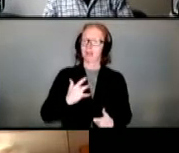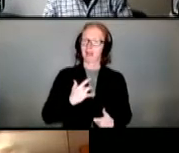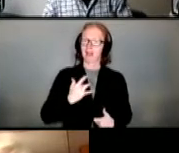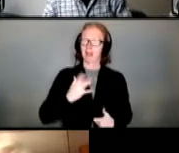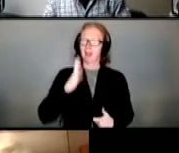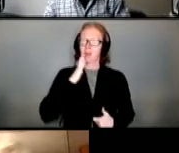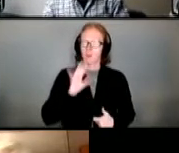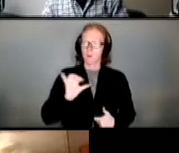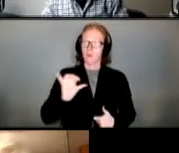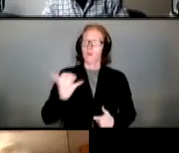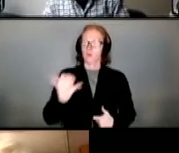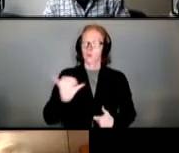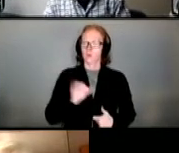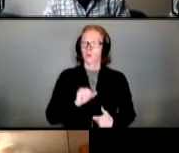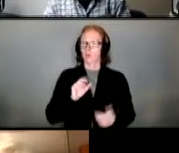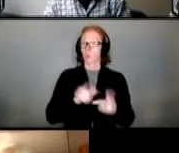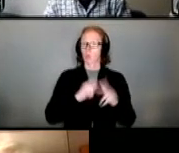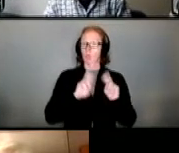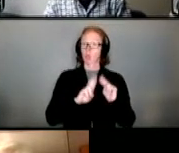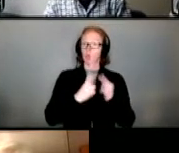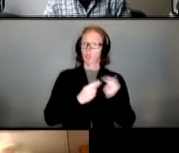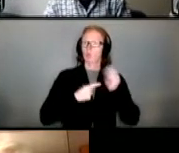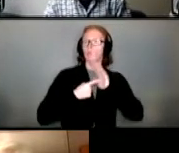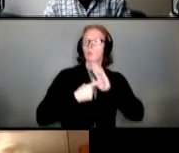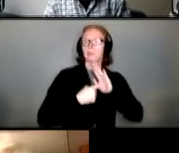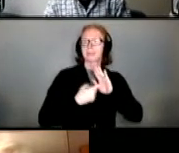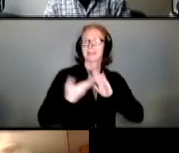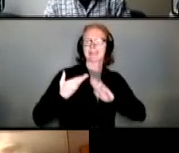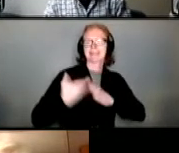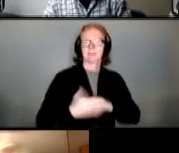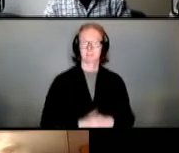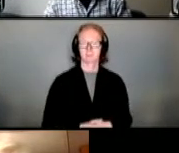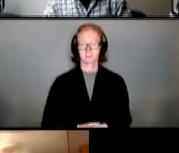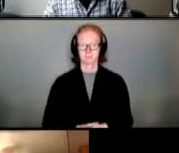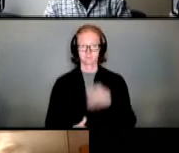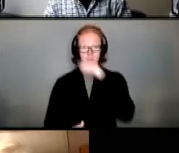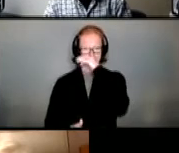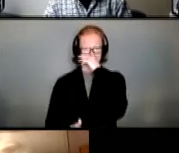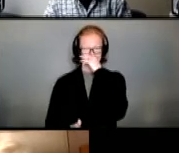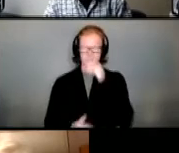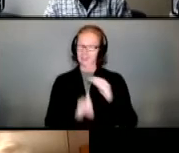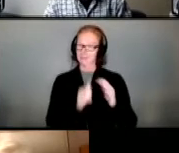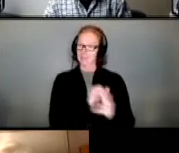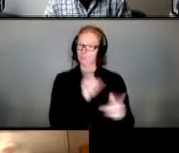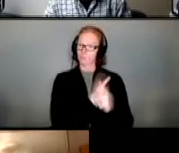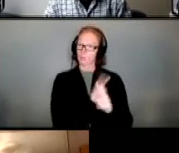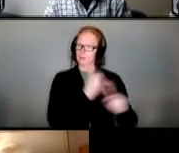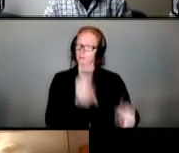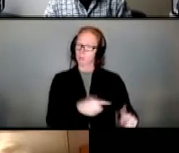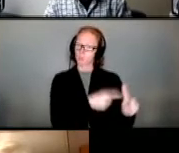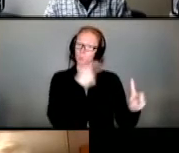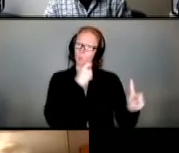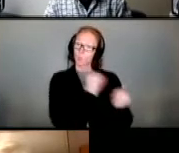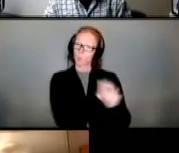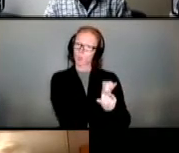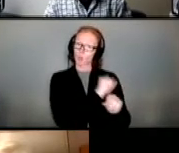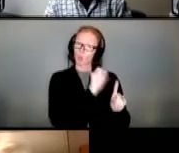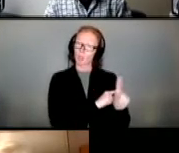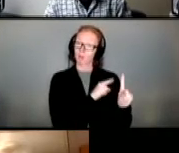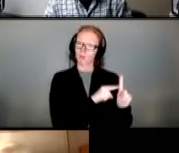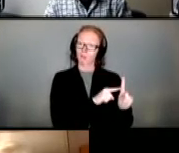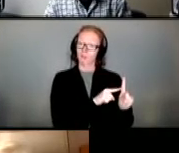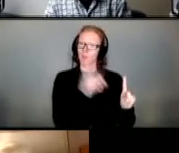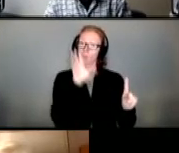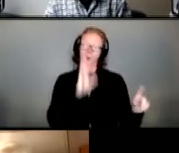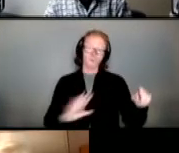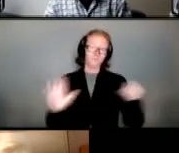derives from union representation. However, that ordinary person also runs headlong into